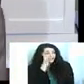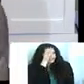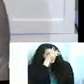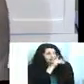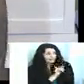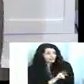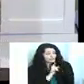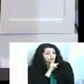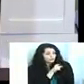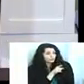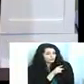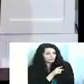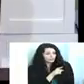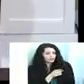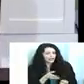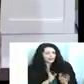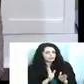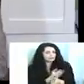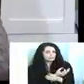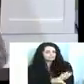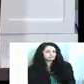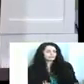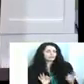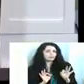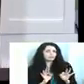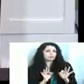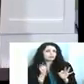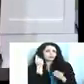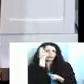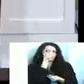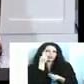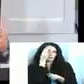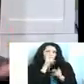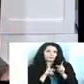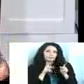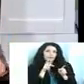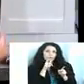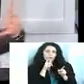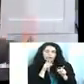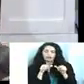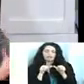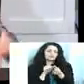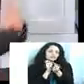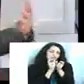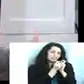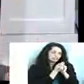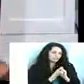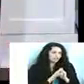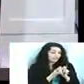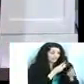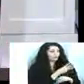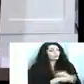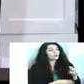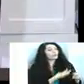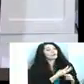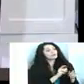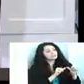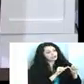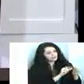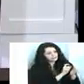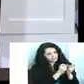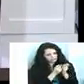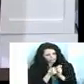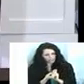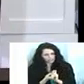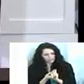free. And we move then to thinking about people who are constantly changing, that our world is constantly changing.